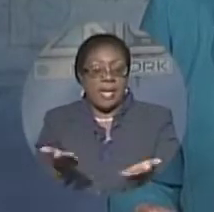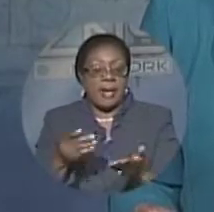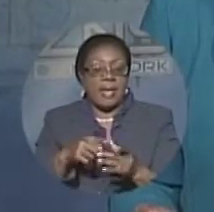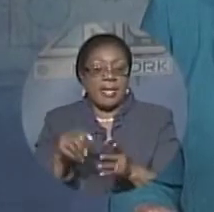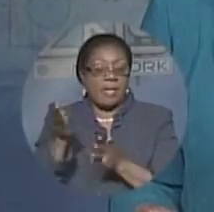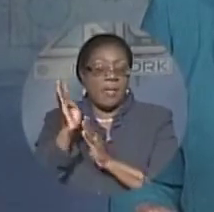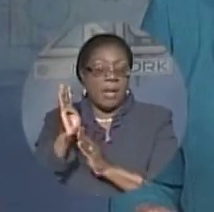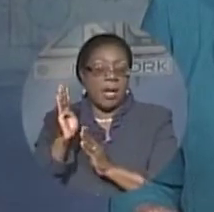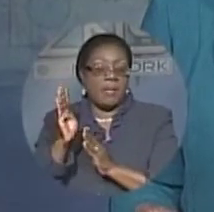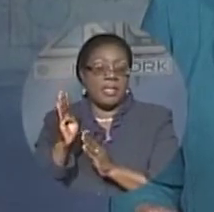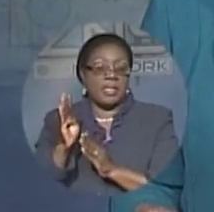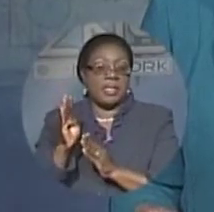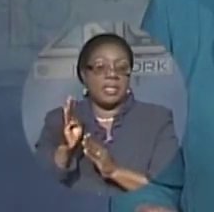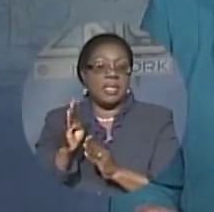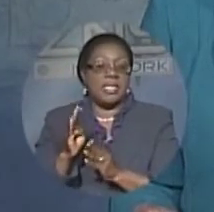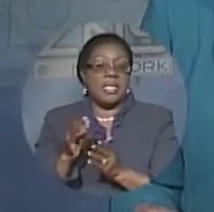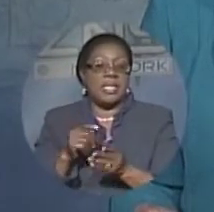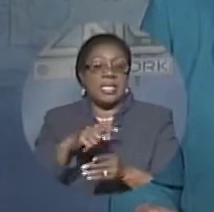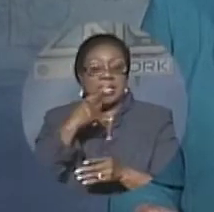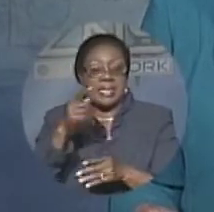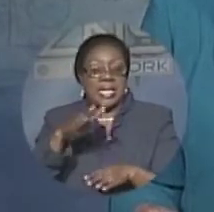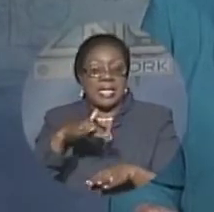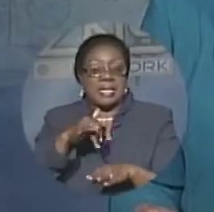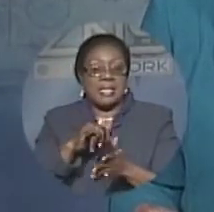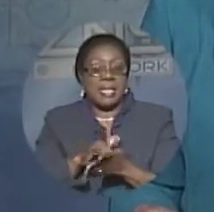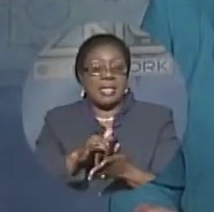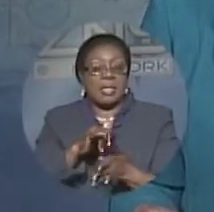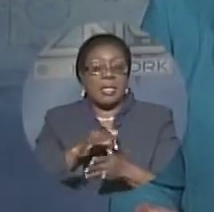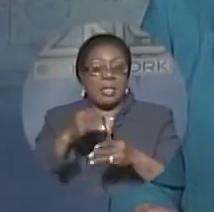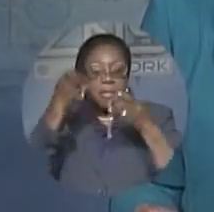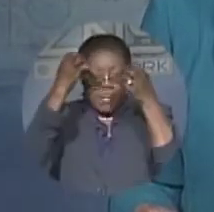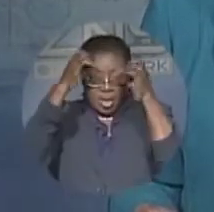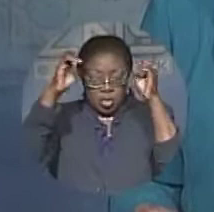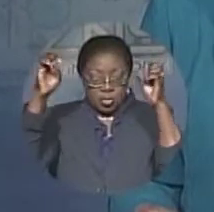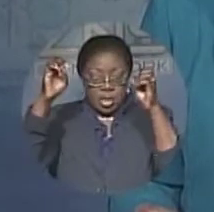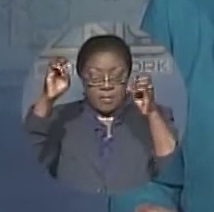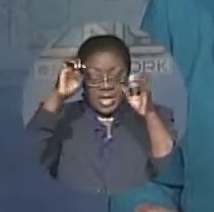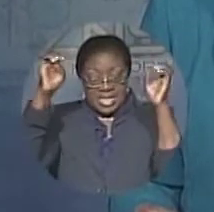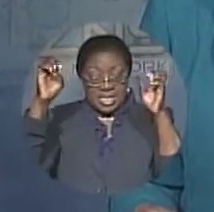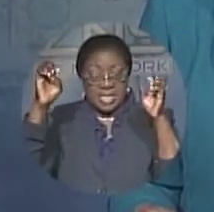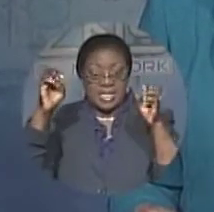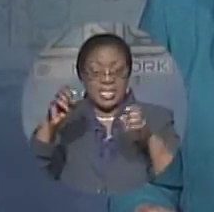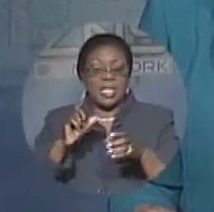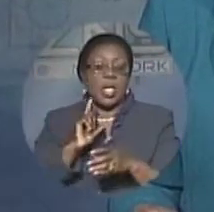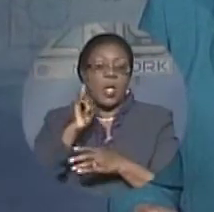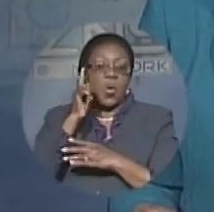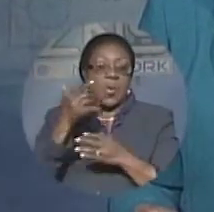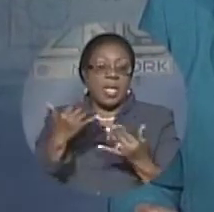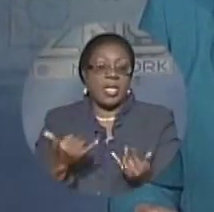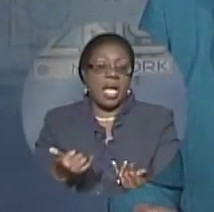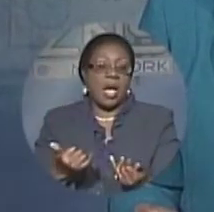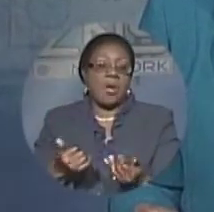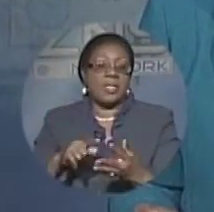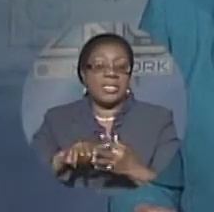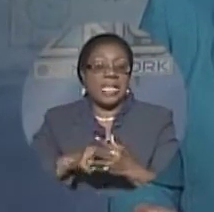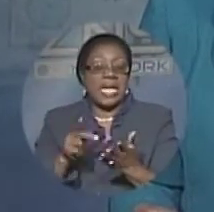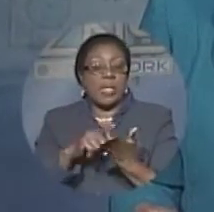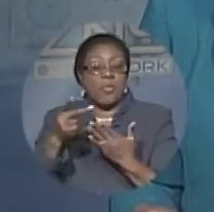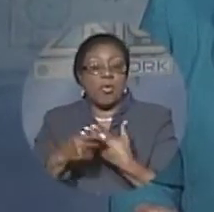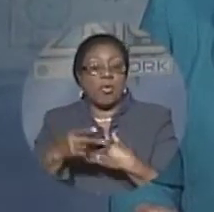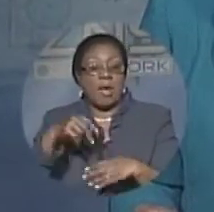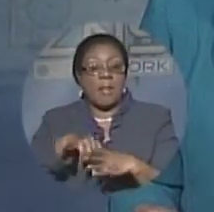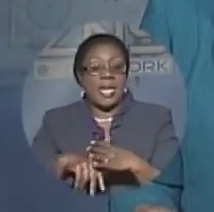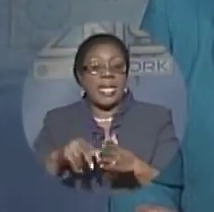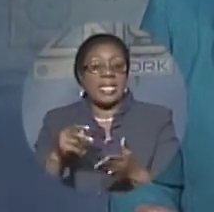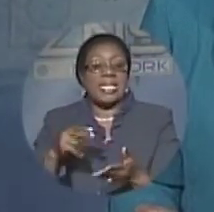but the executive board announced on Thursday at the Ministry of Youth, Sports and Culture that two new modules will roll out at the end of the month for